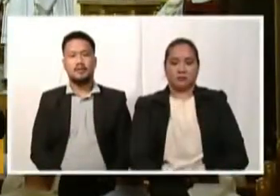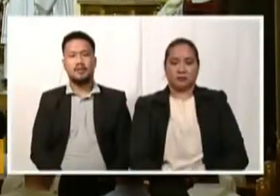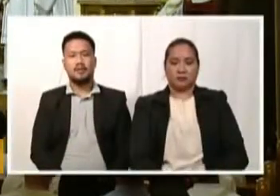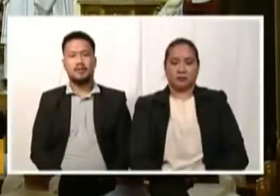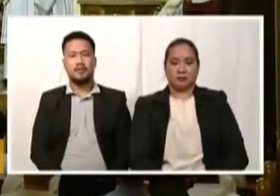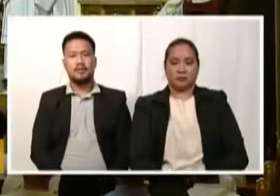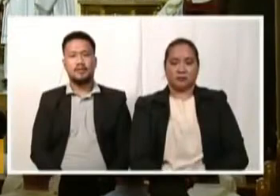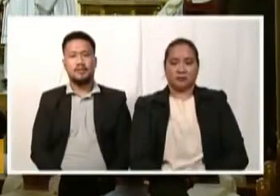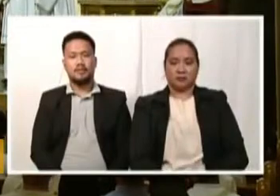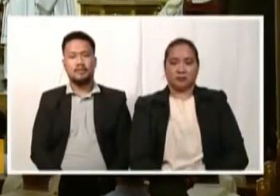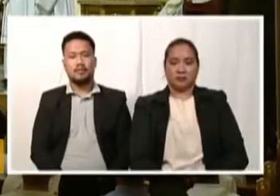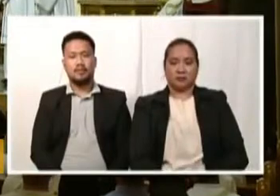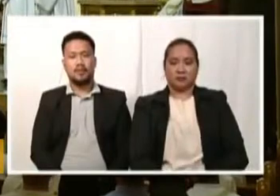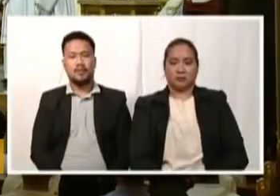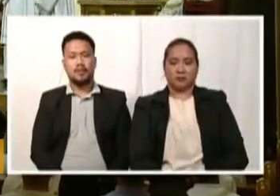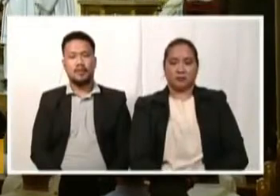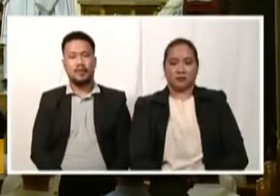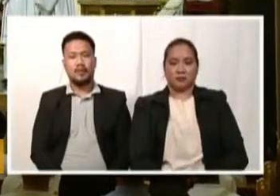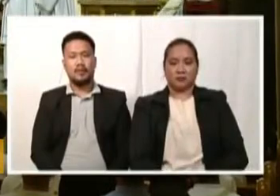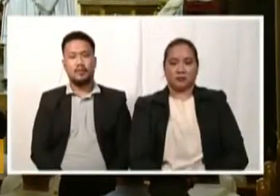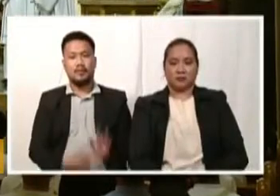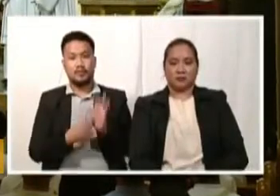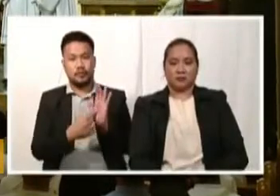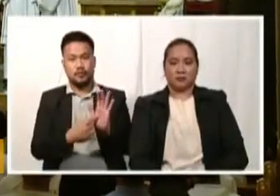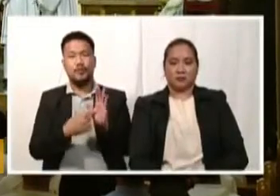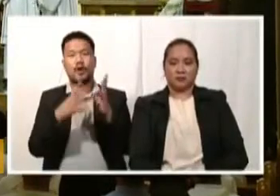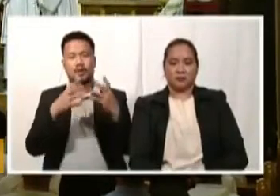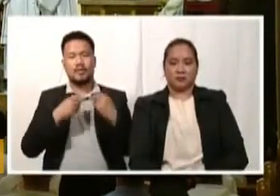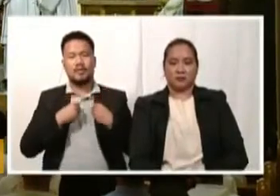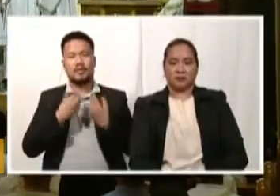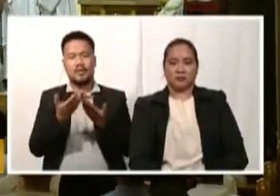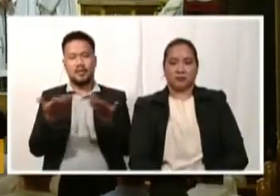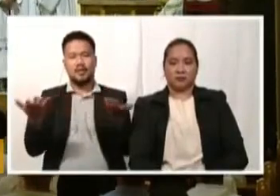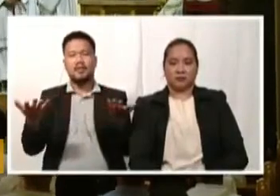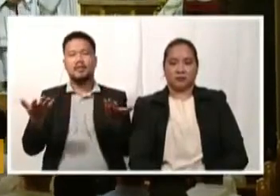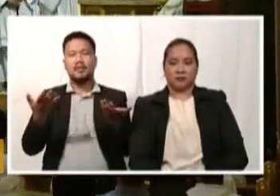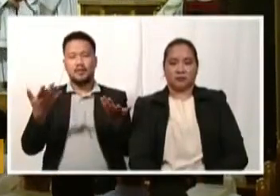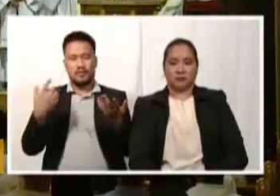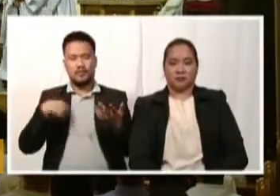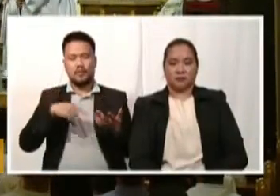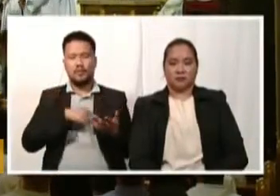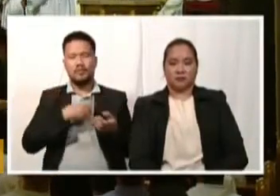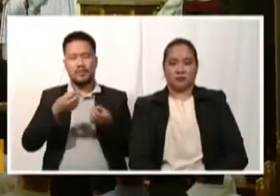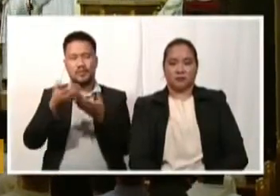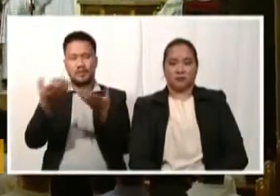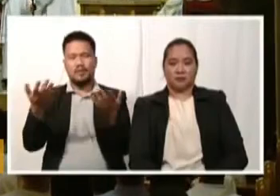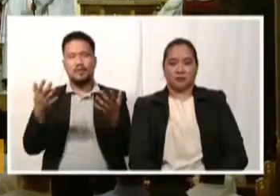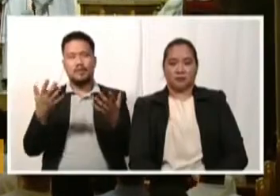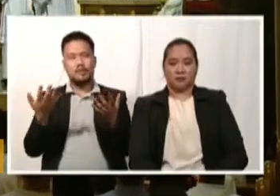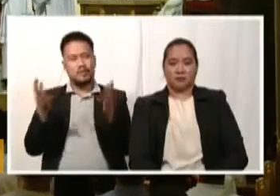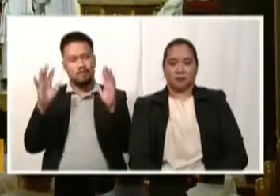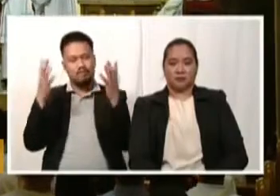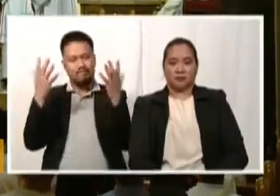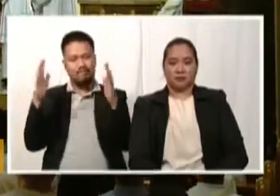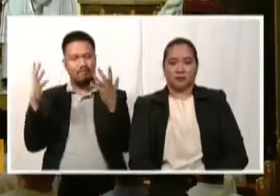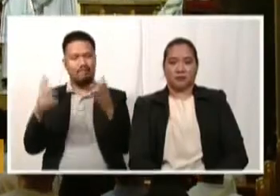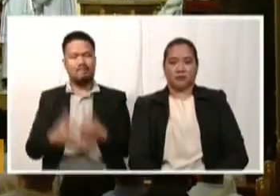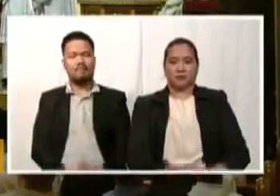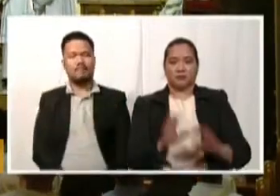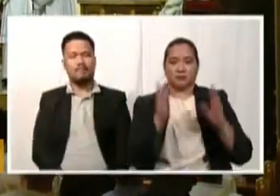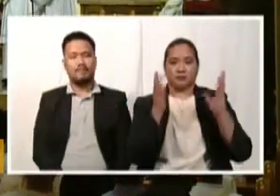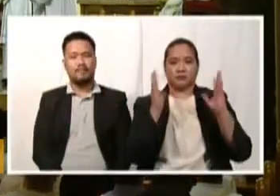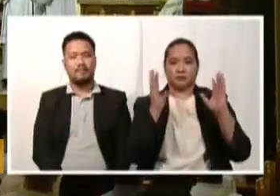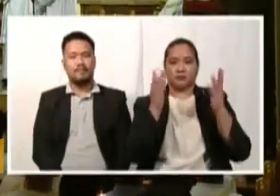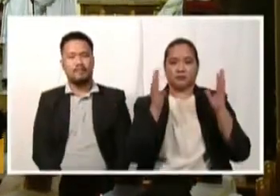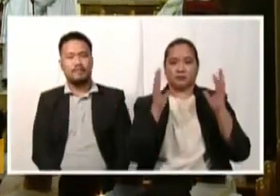As a sign of welcome, let us give our newly baptized sisters a warm round of applause.